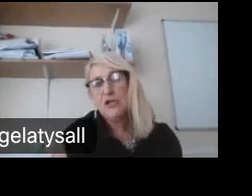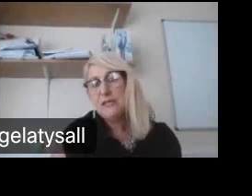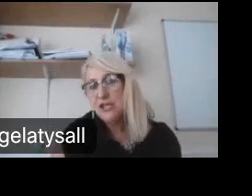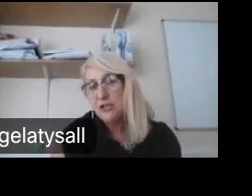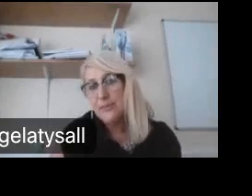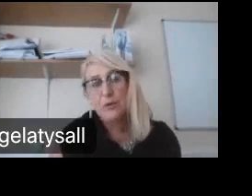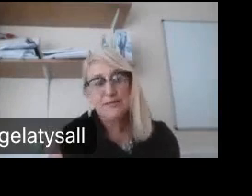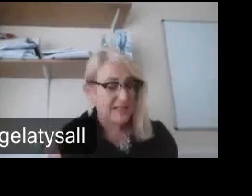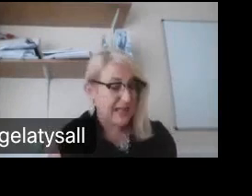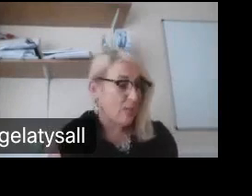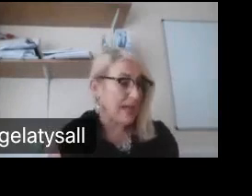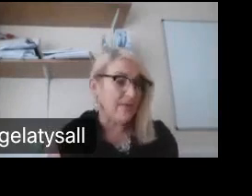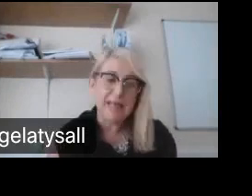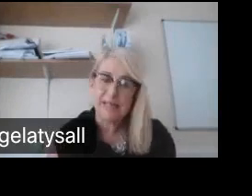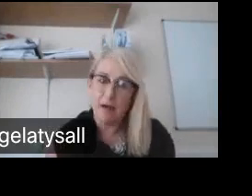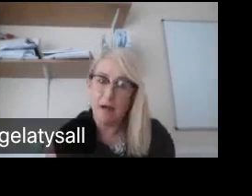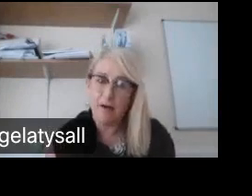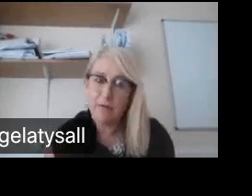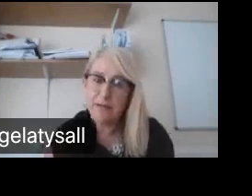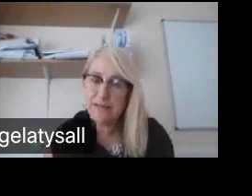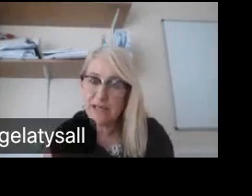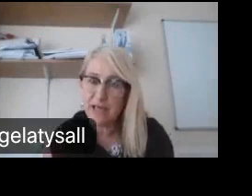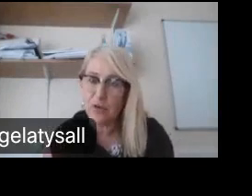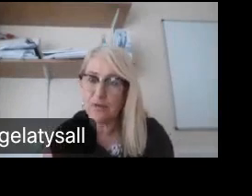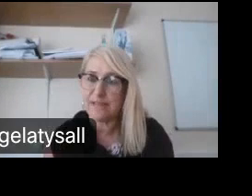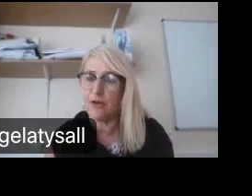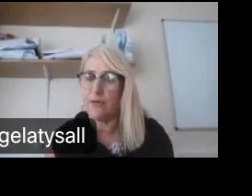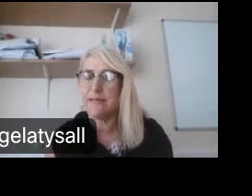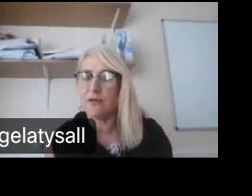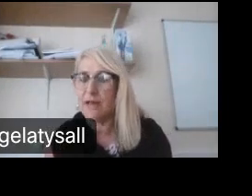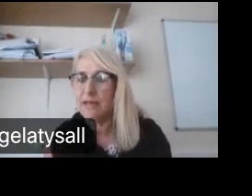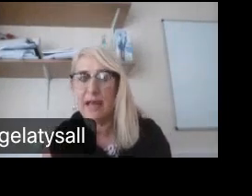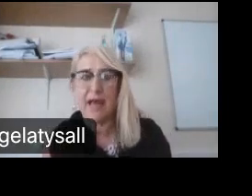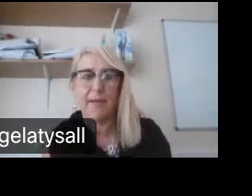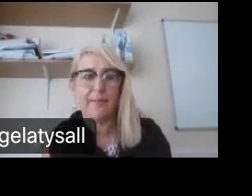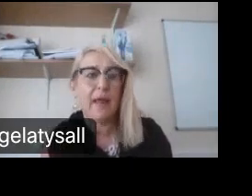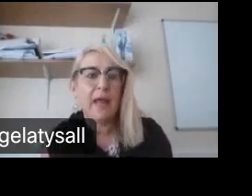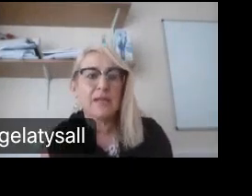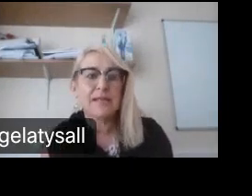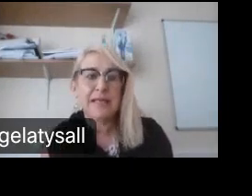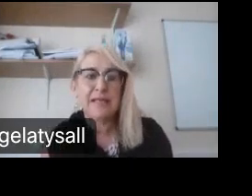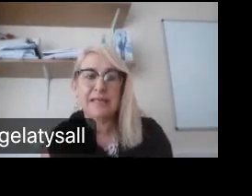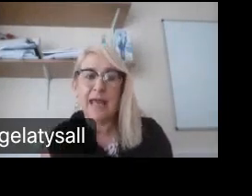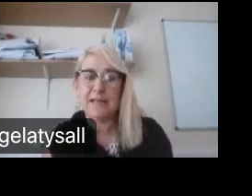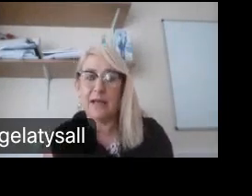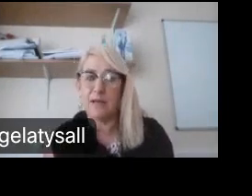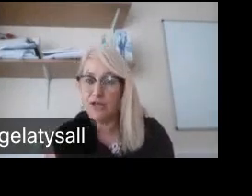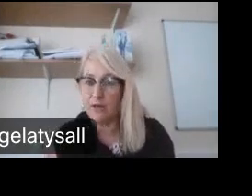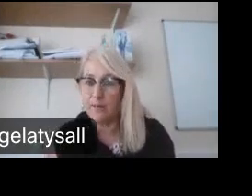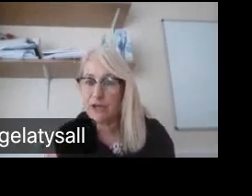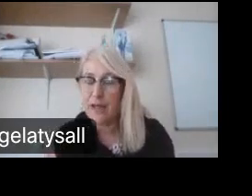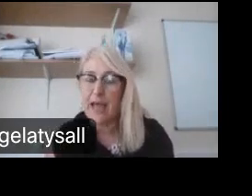Just in relation to additional supports today, we have Lisa Harvey with us today, who you'll see on the screen. Just Lisa is an